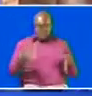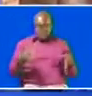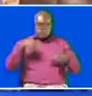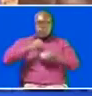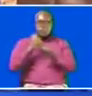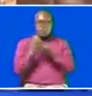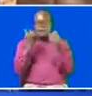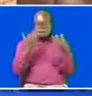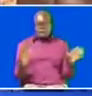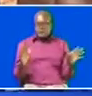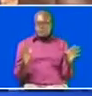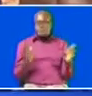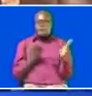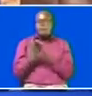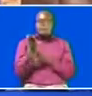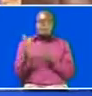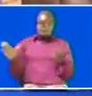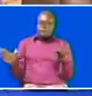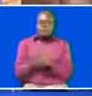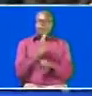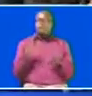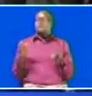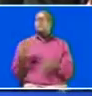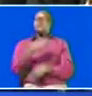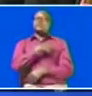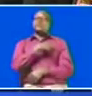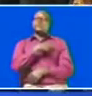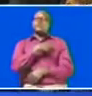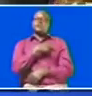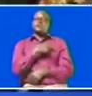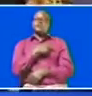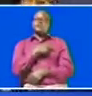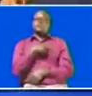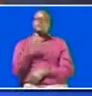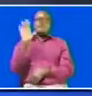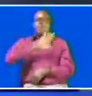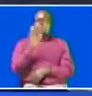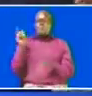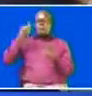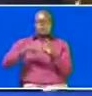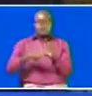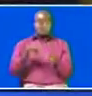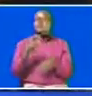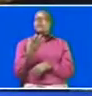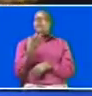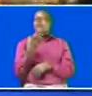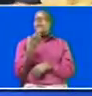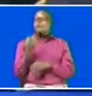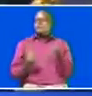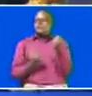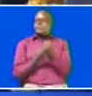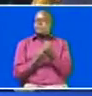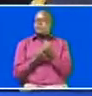at is a result of full consultation. Wiper now joins its counterpart, the National Super Alliance, ODM, in supporting